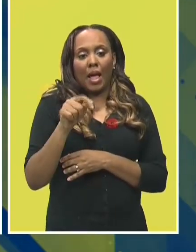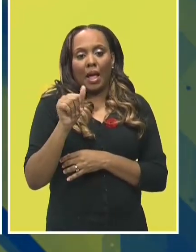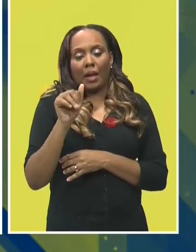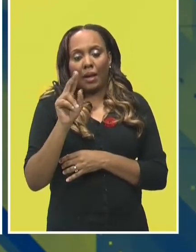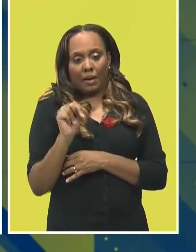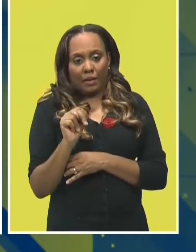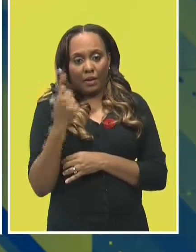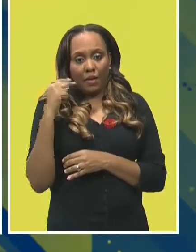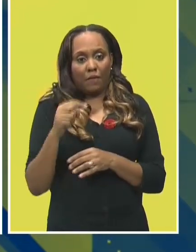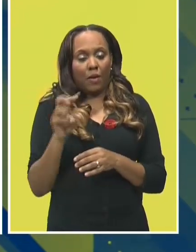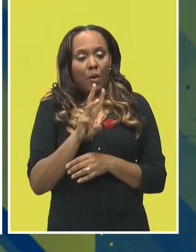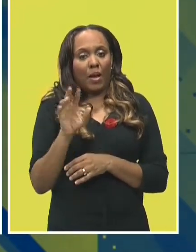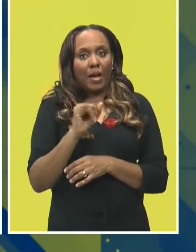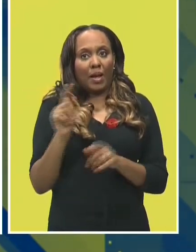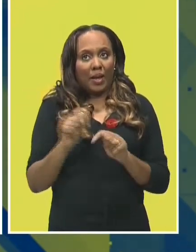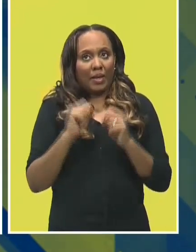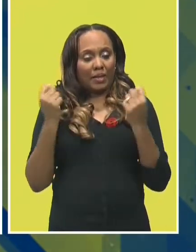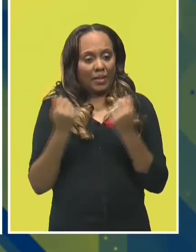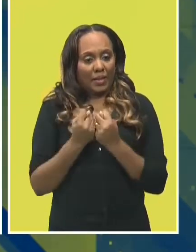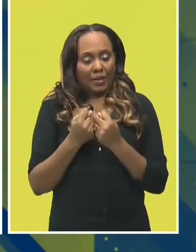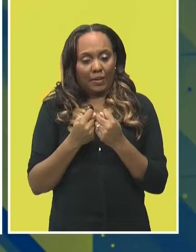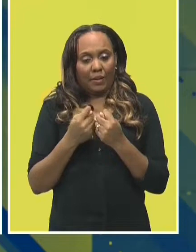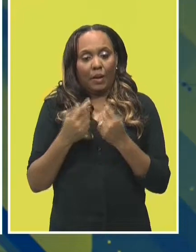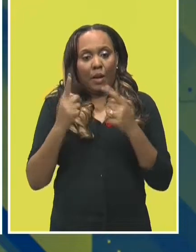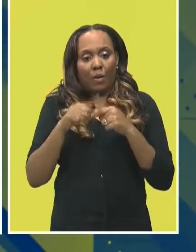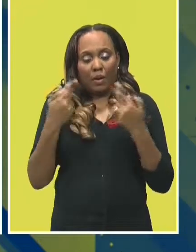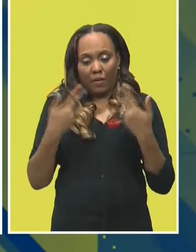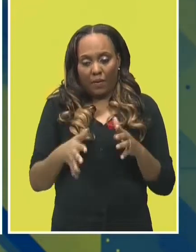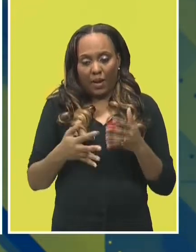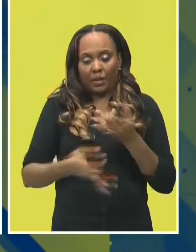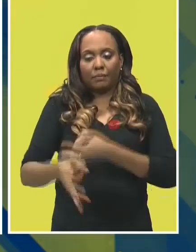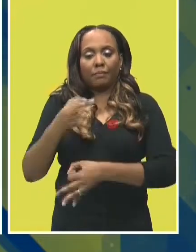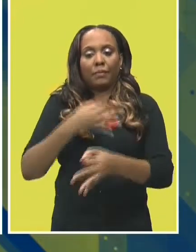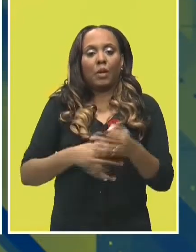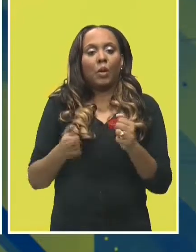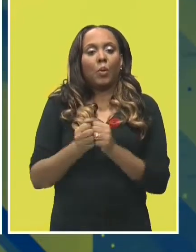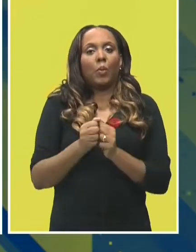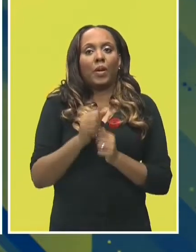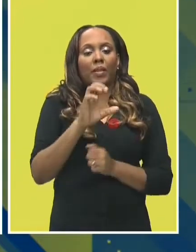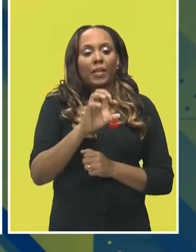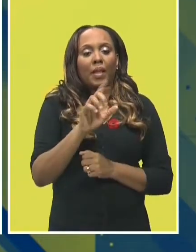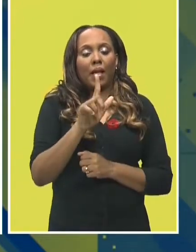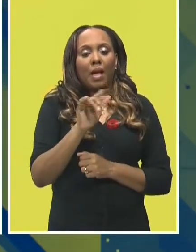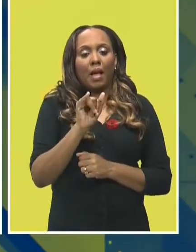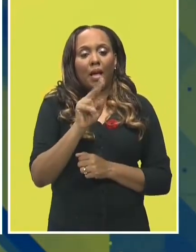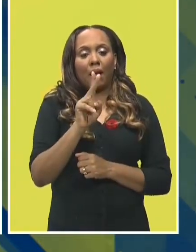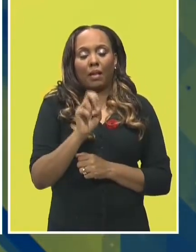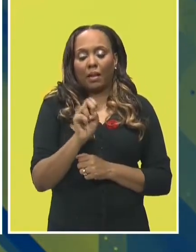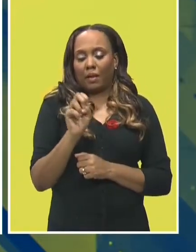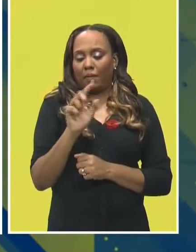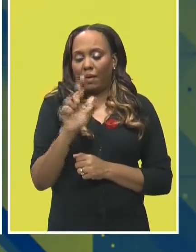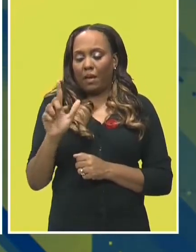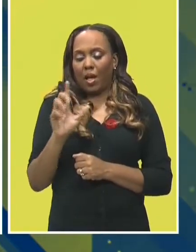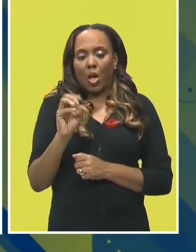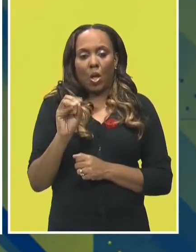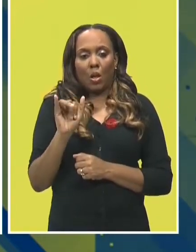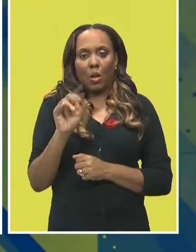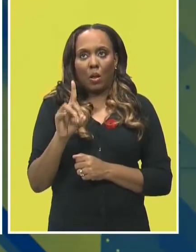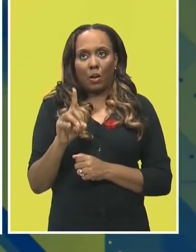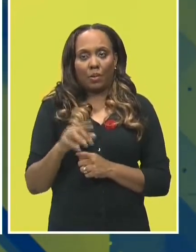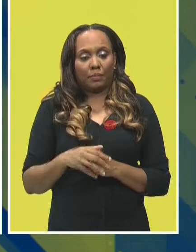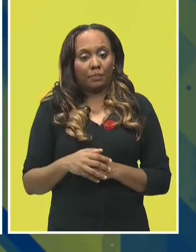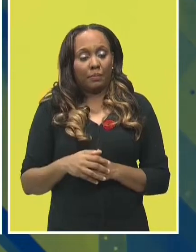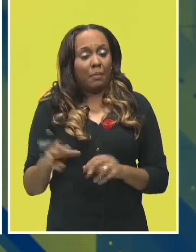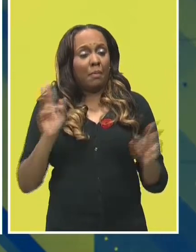rose to take his tally to 74. Having established himself as a man for all seasons, it came as no surprise that Sobers was